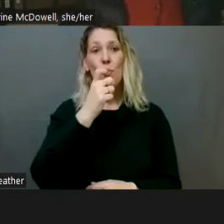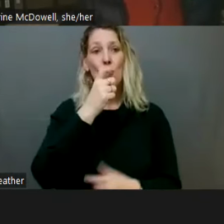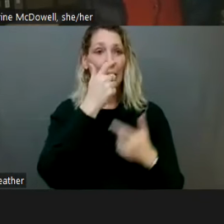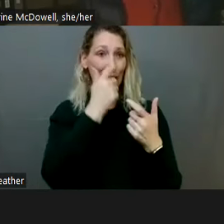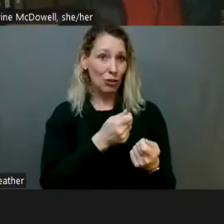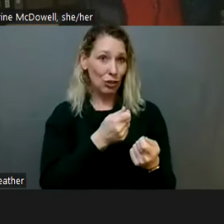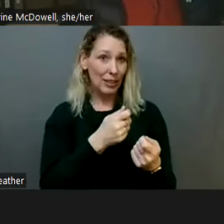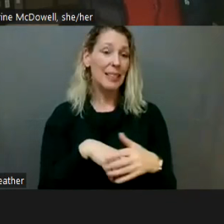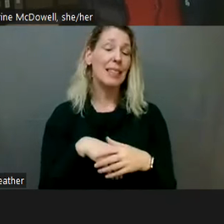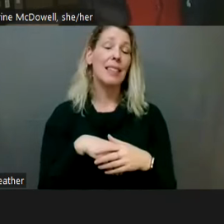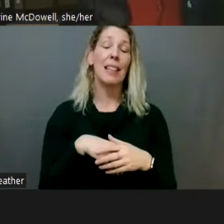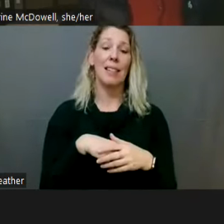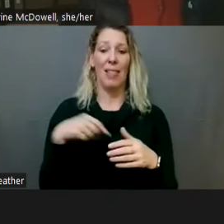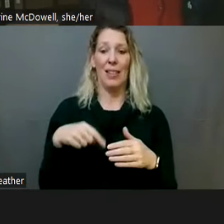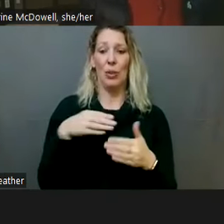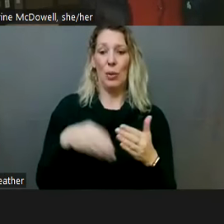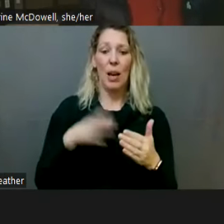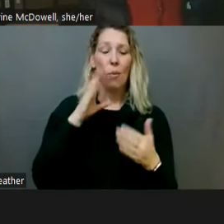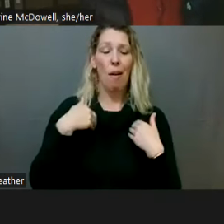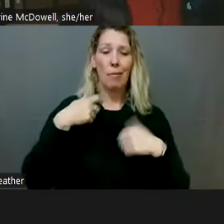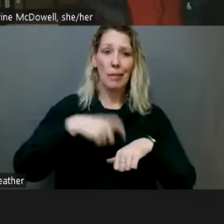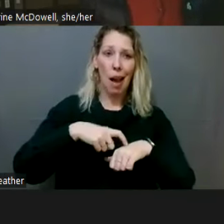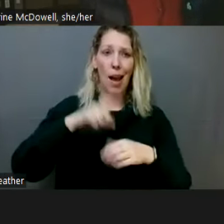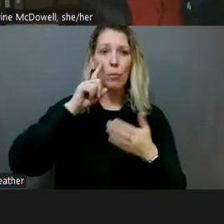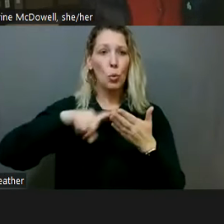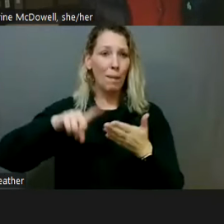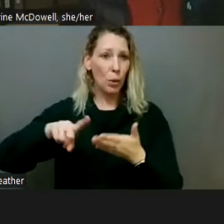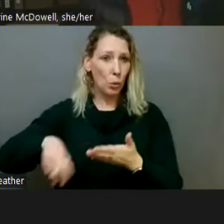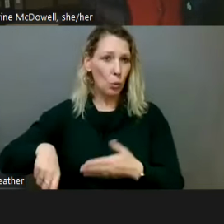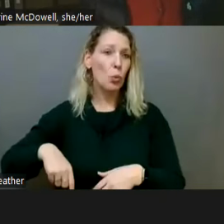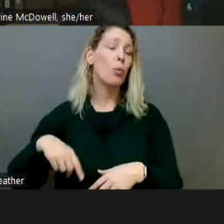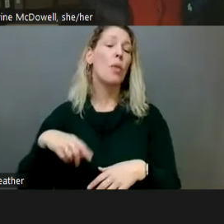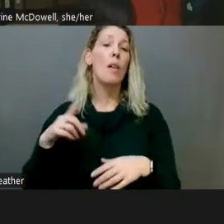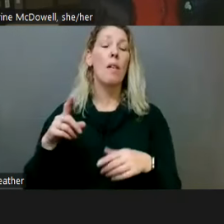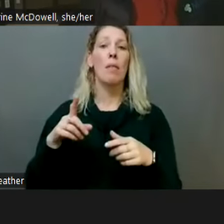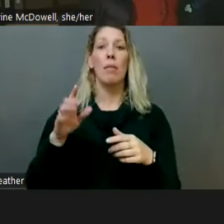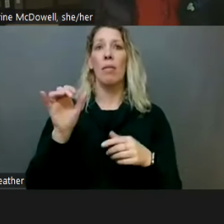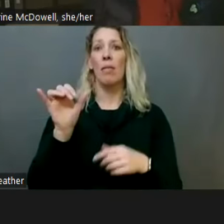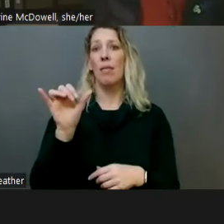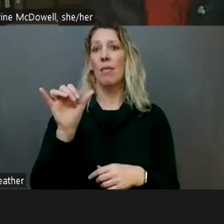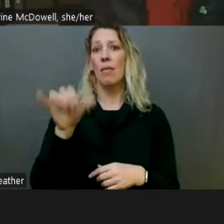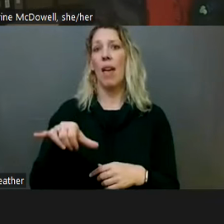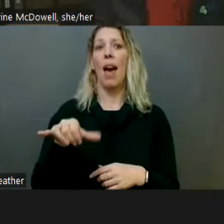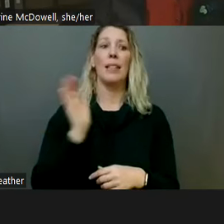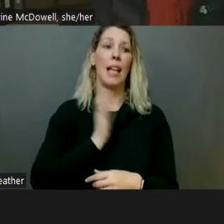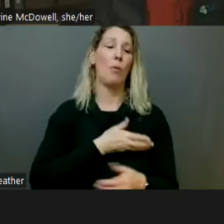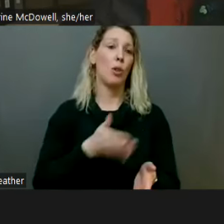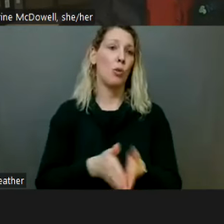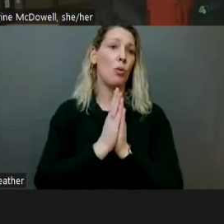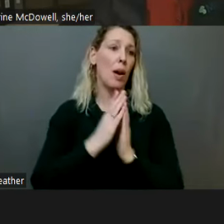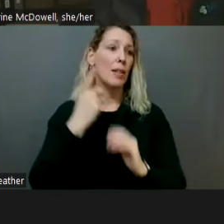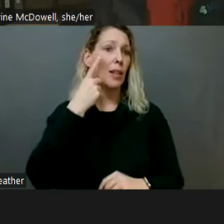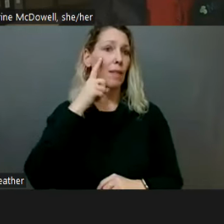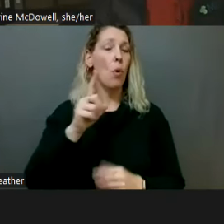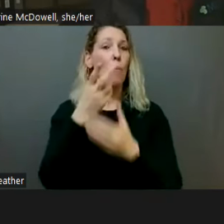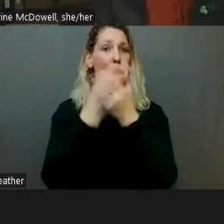interested over the weekend, that you'll have time to kind of review that. So that is a request for